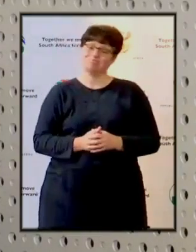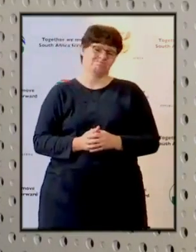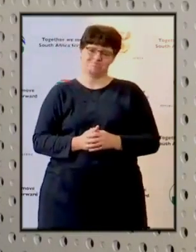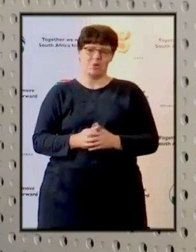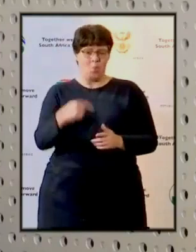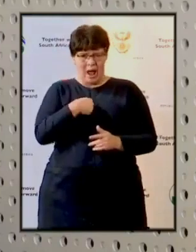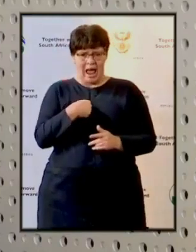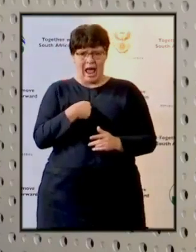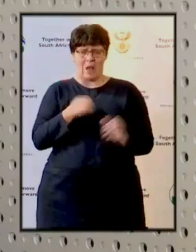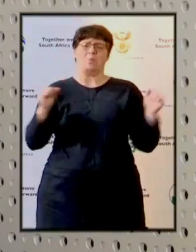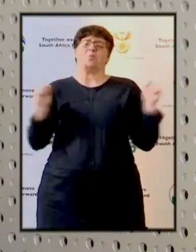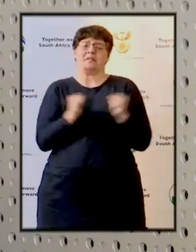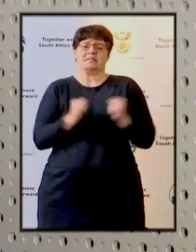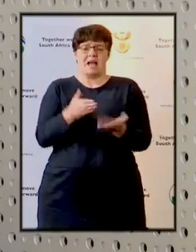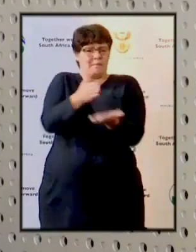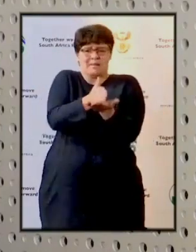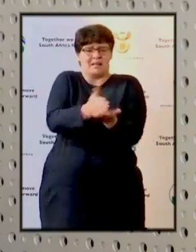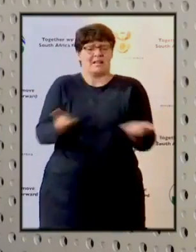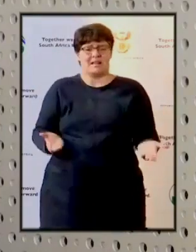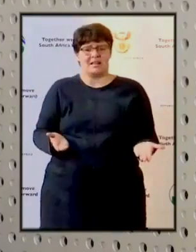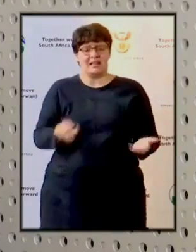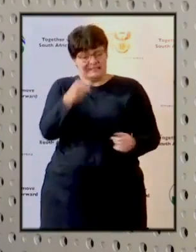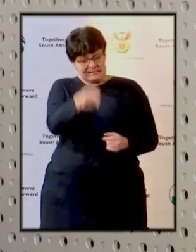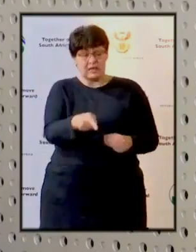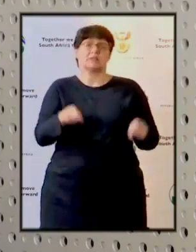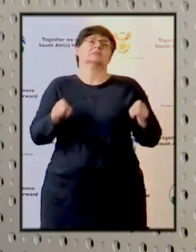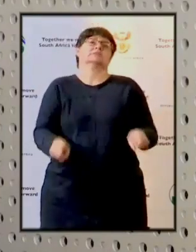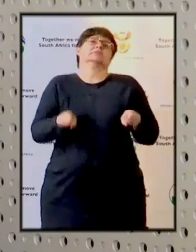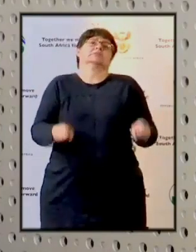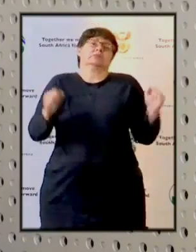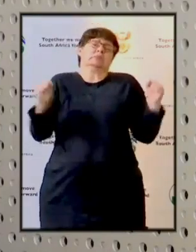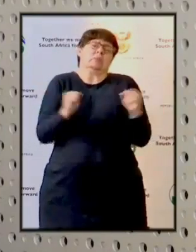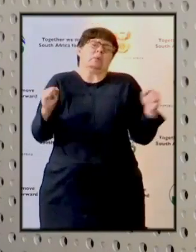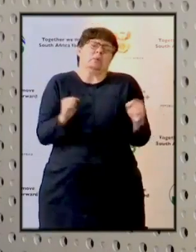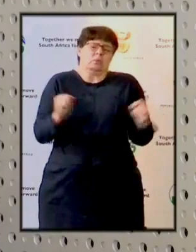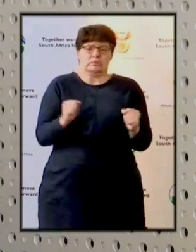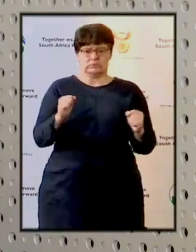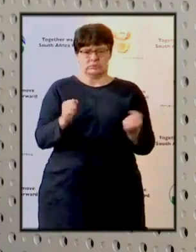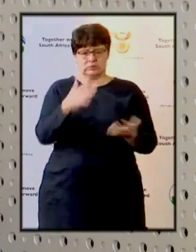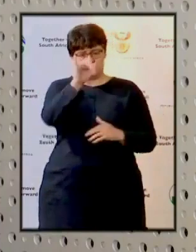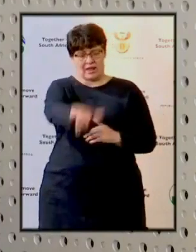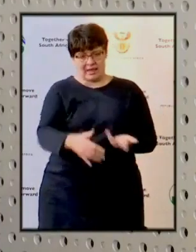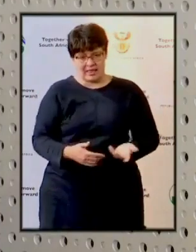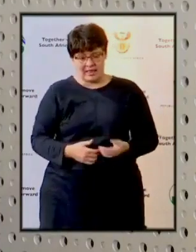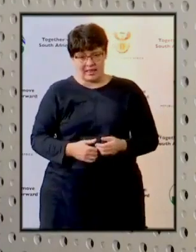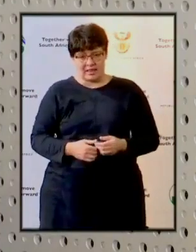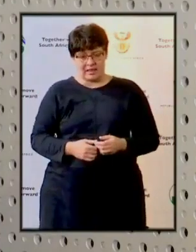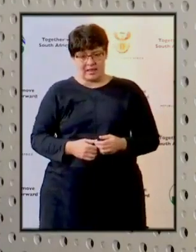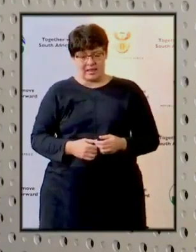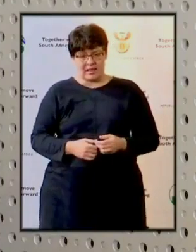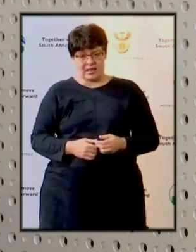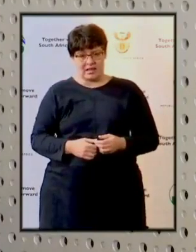middle of winter. It's a month when it's very cold in many parts of the country. When you are in the heart of